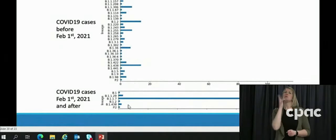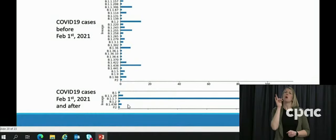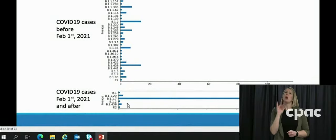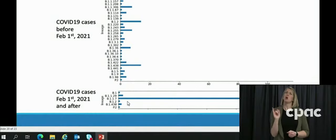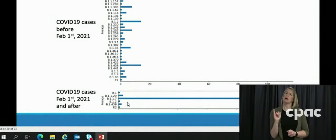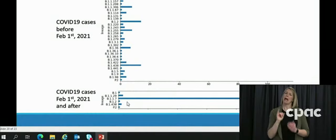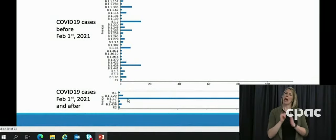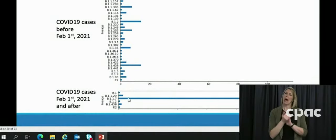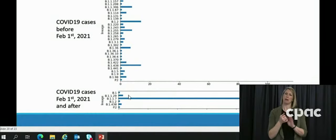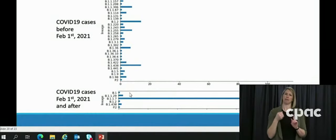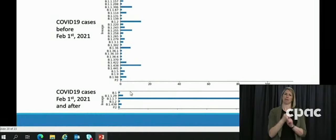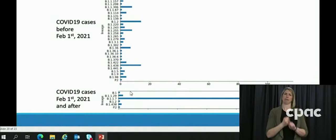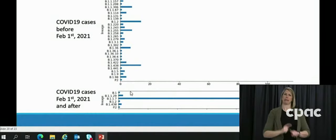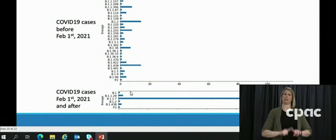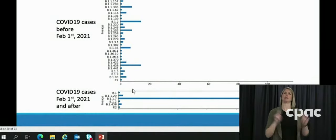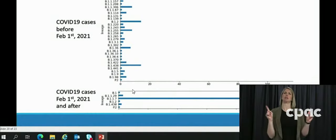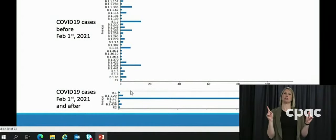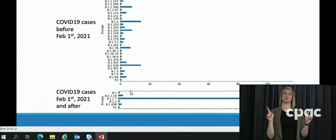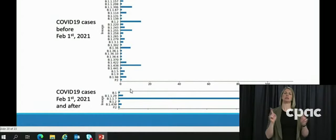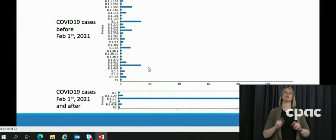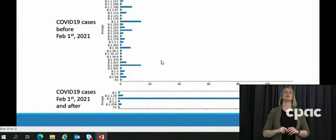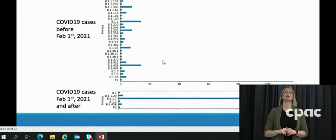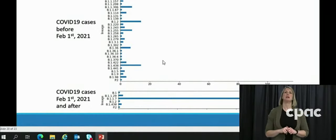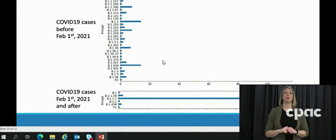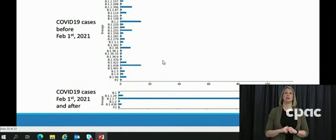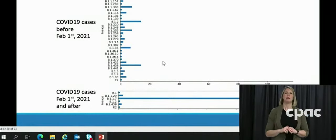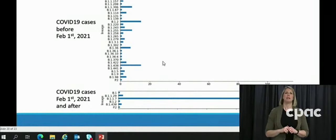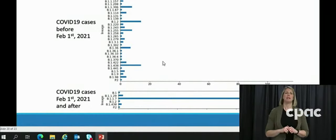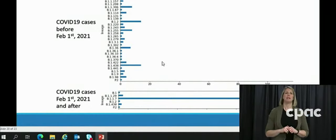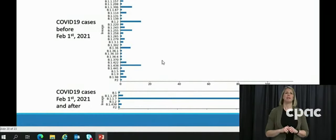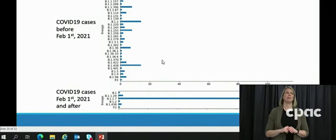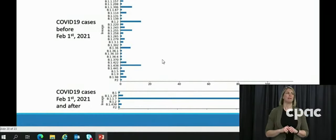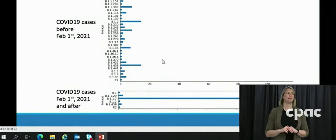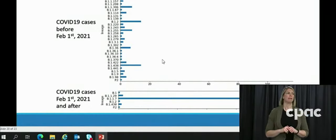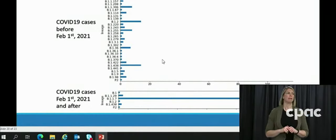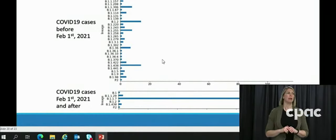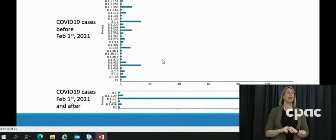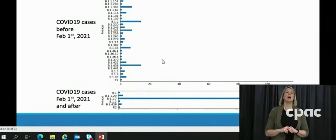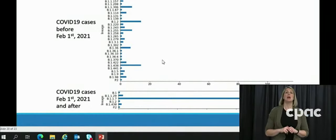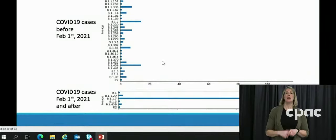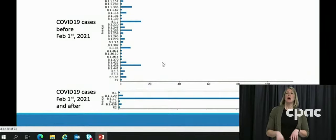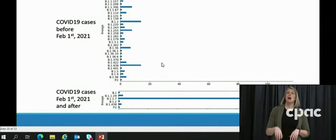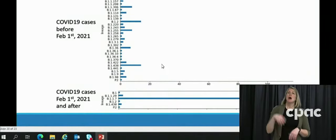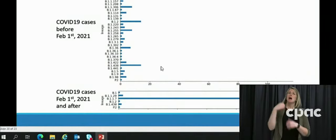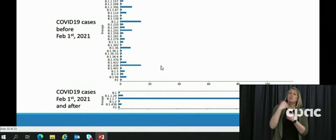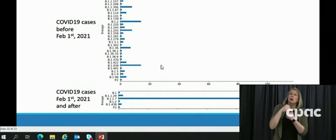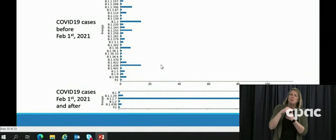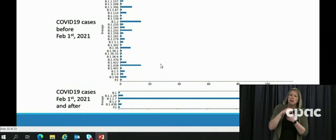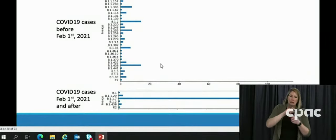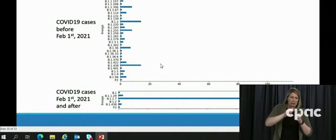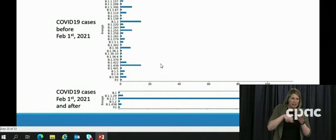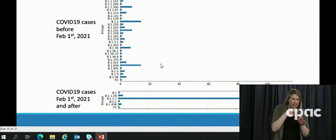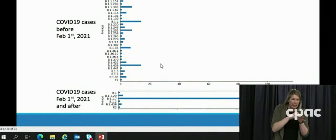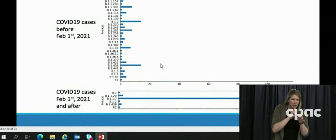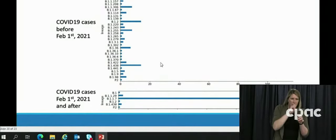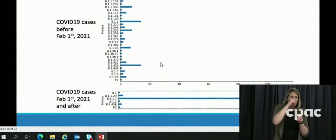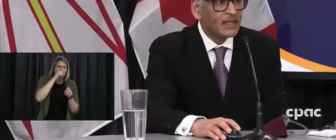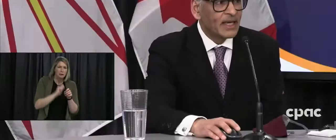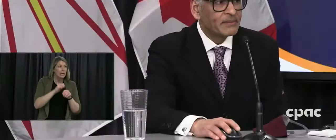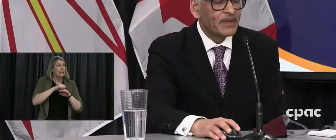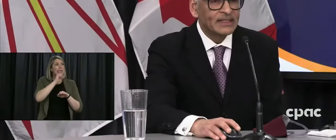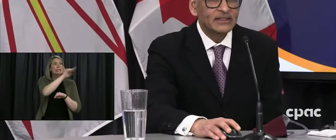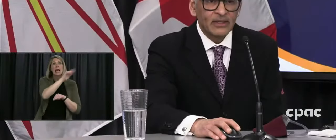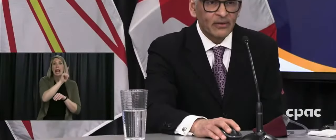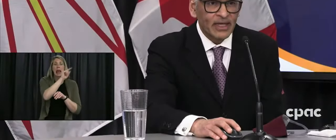So there were 344 viral sequences that were sent away and then subsequently we got the results back.